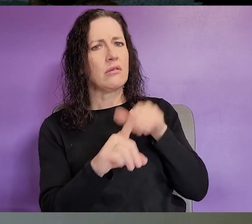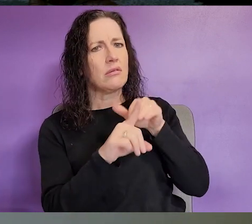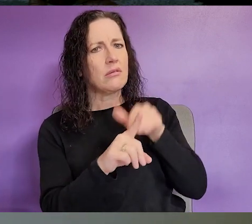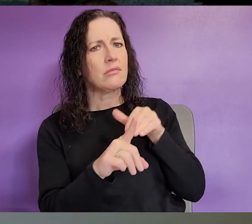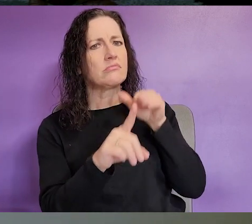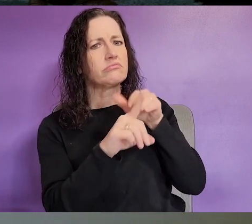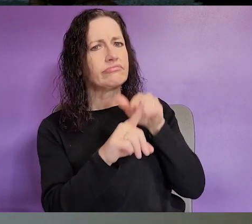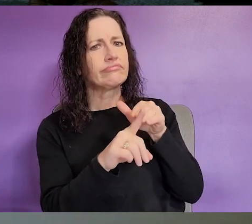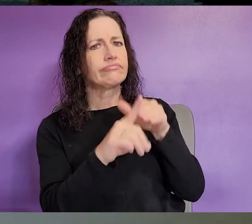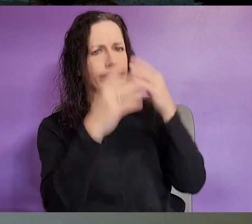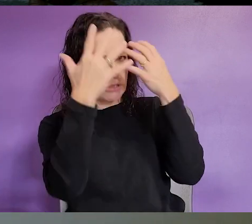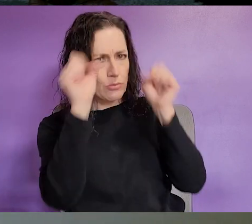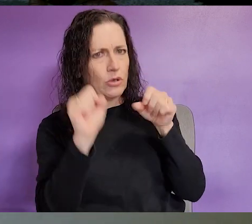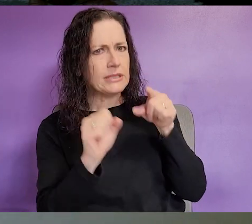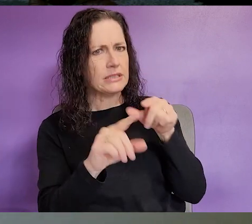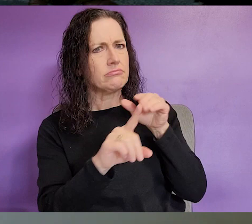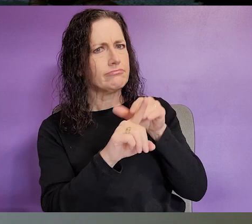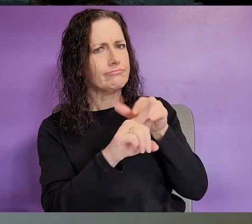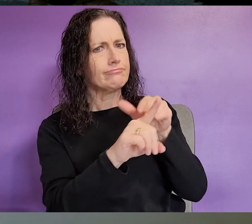pestering